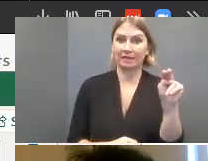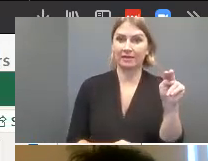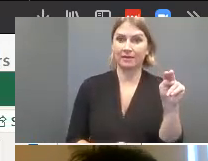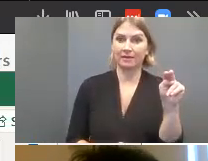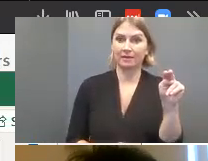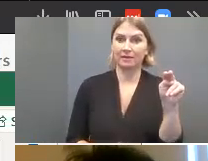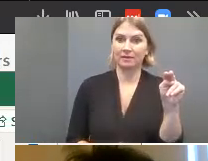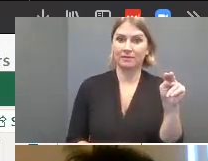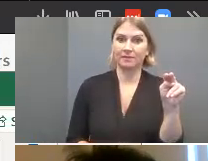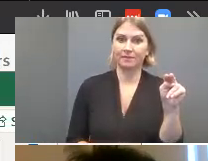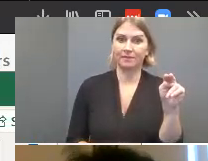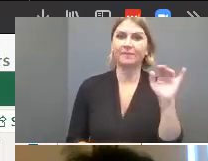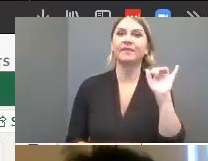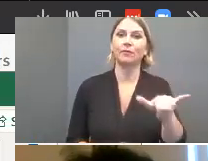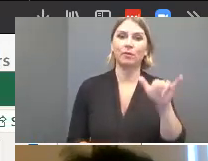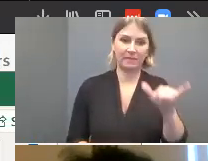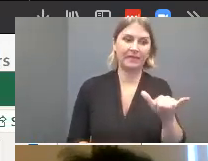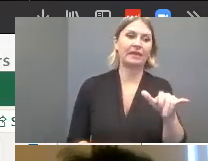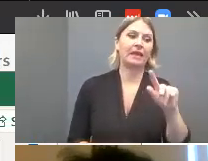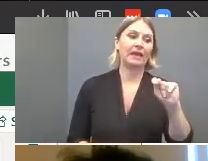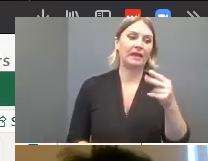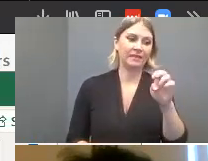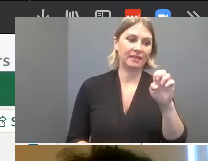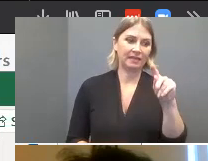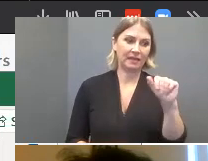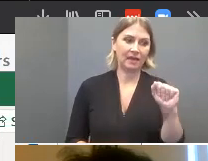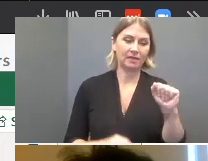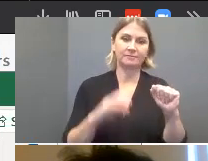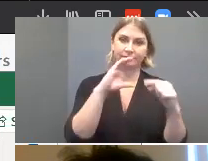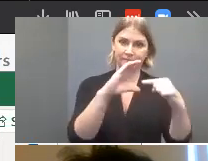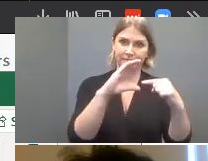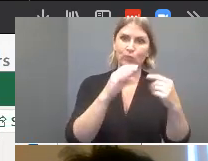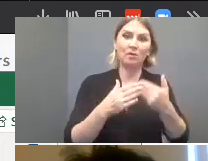That will be theta. That is an interesting point. But before I come to that,